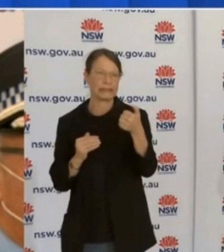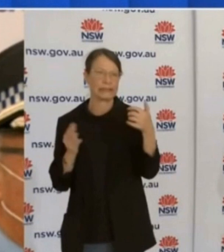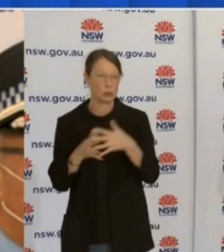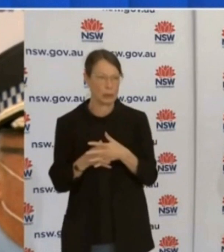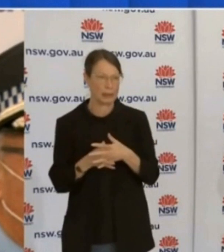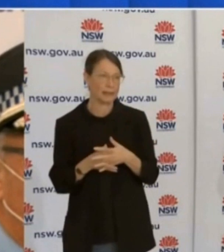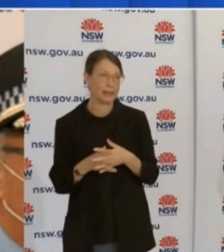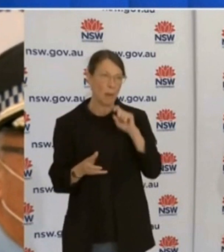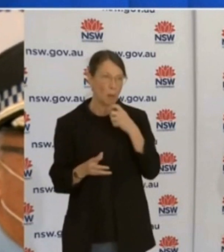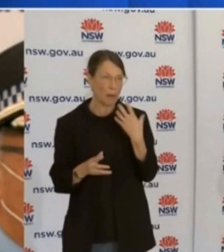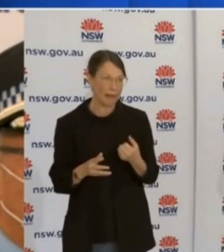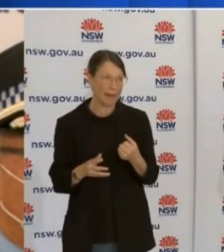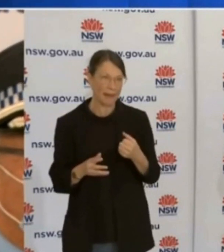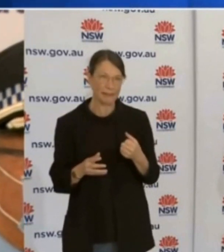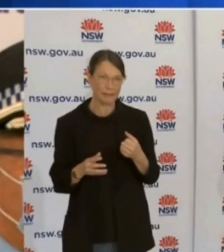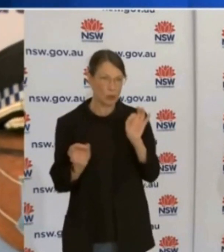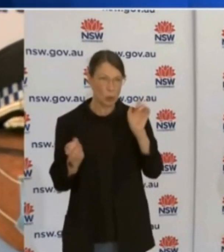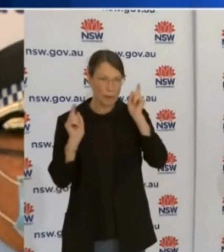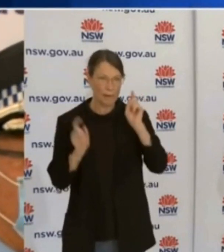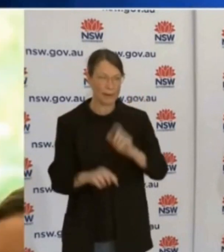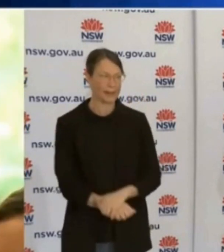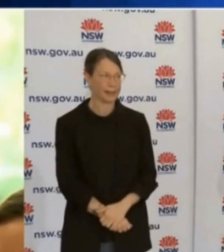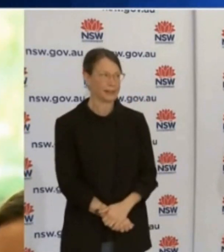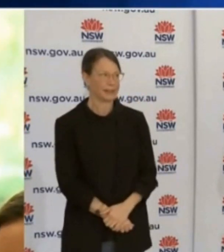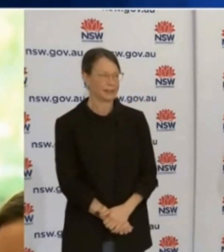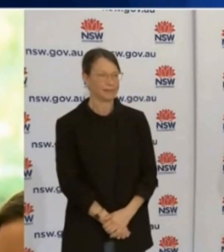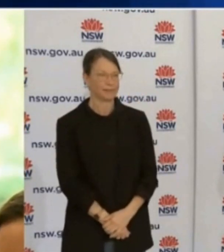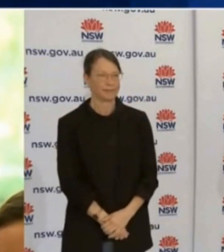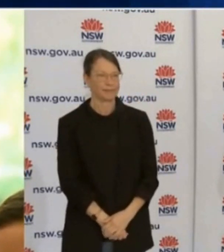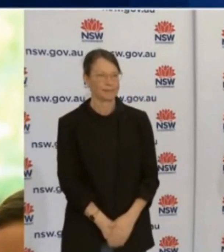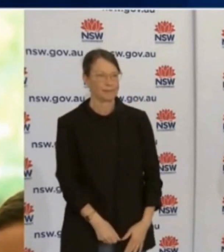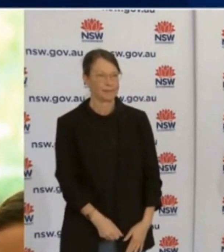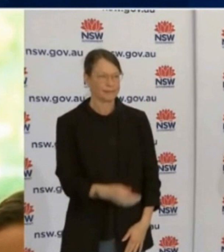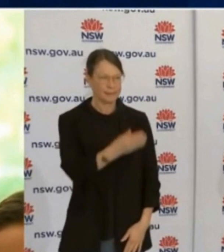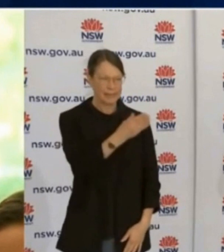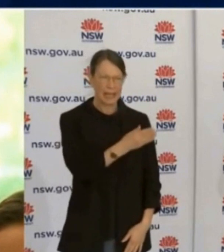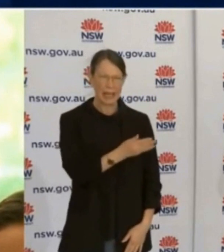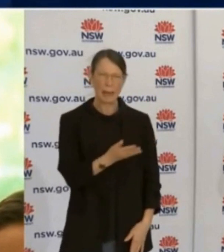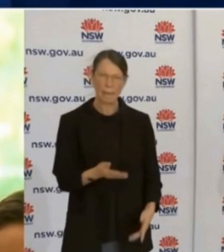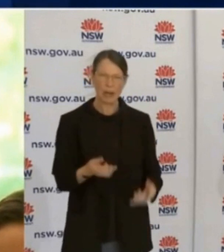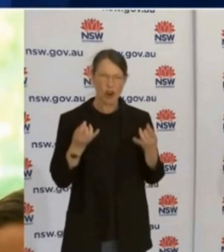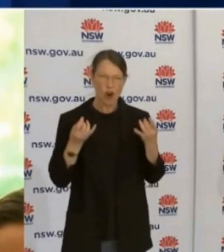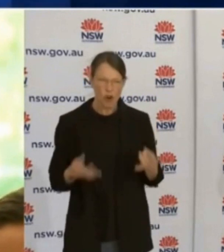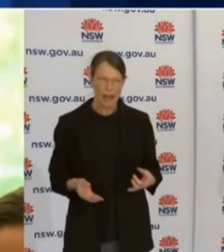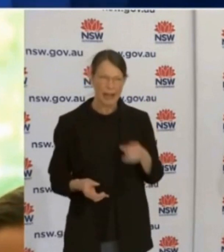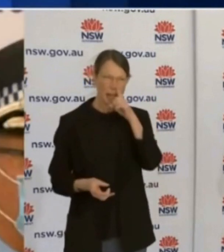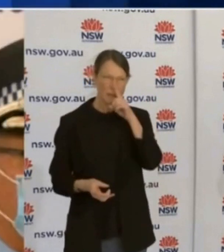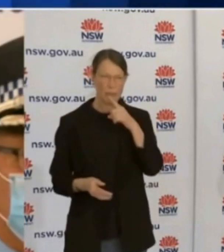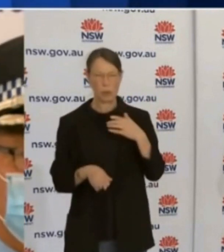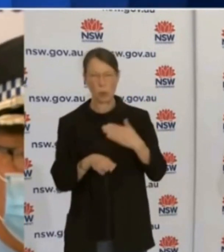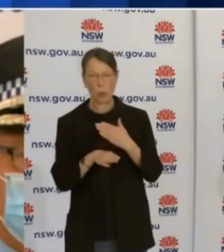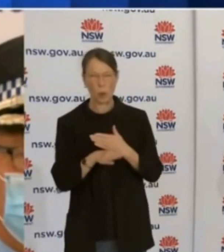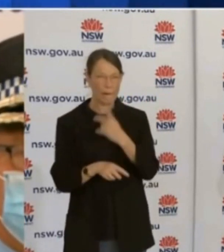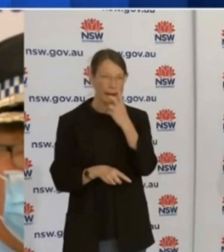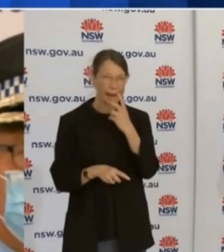aged care workers right now going in with coronavirus, infecting people who are in nursing homes, potentially going to kill them. Like, how long do you want us to wait? As